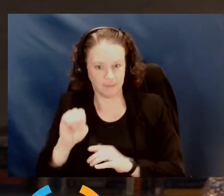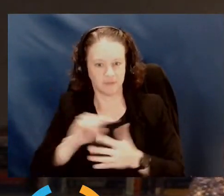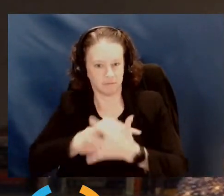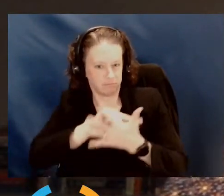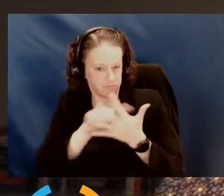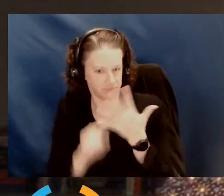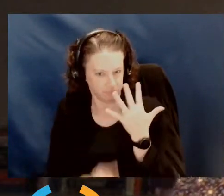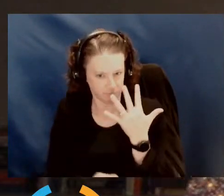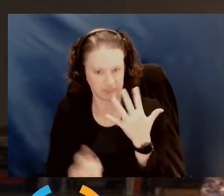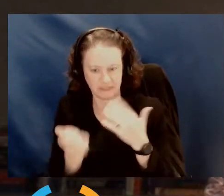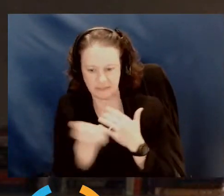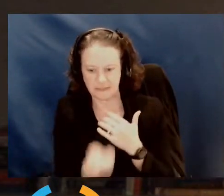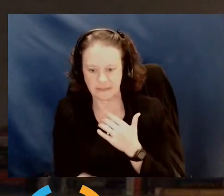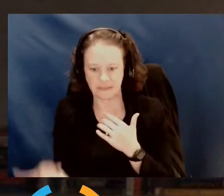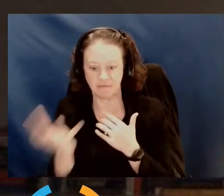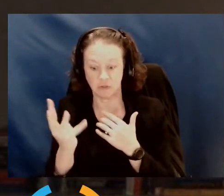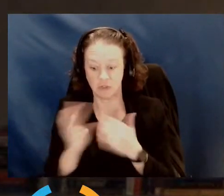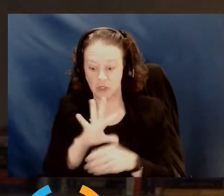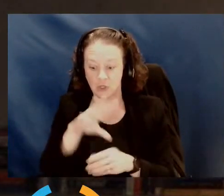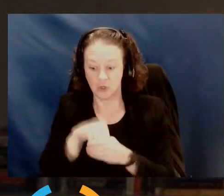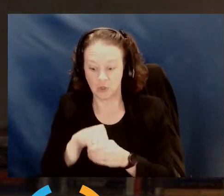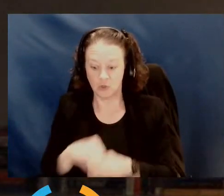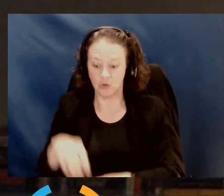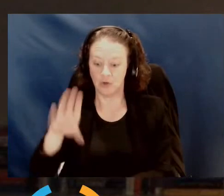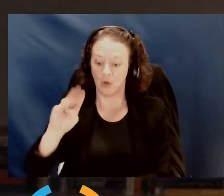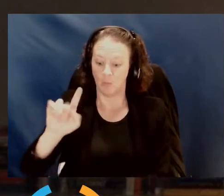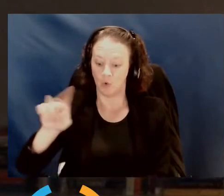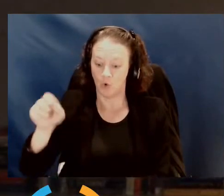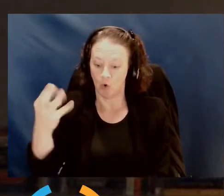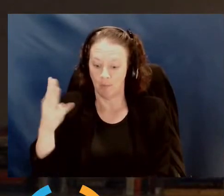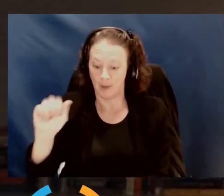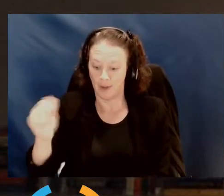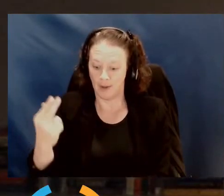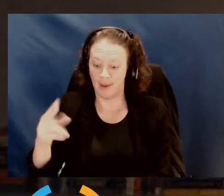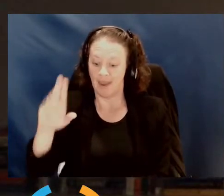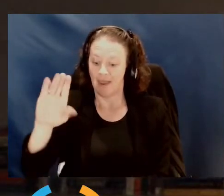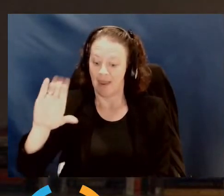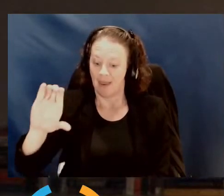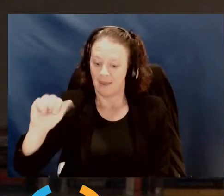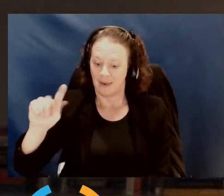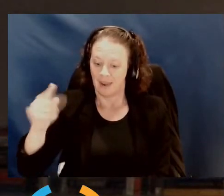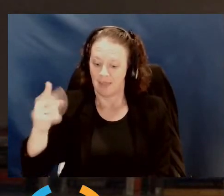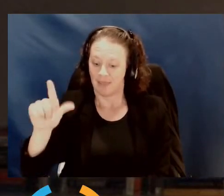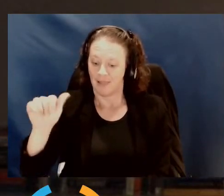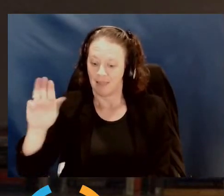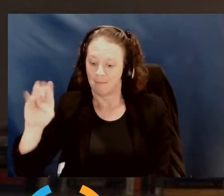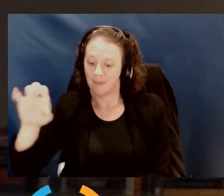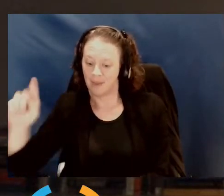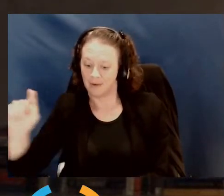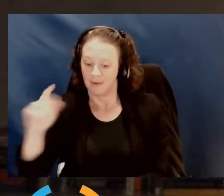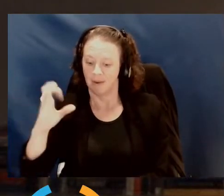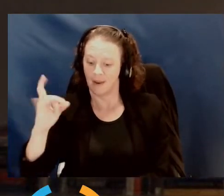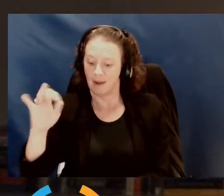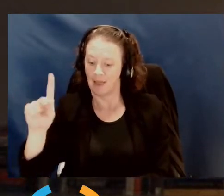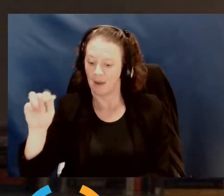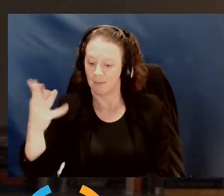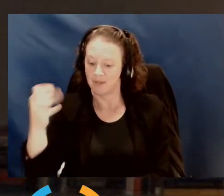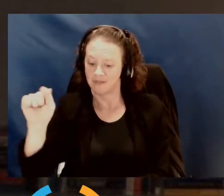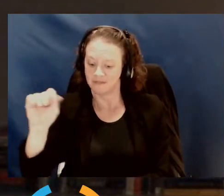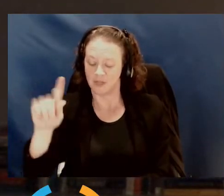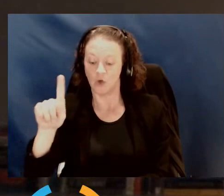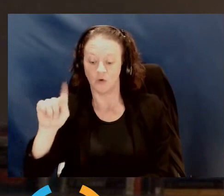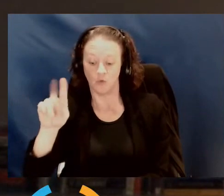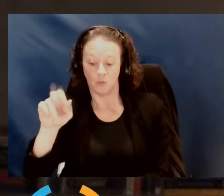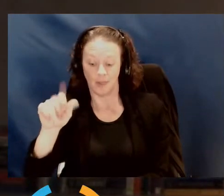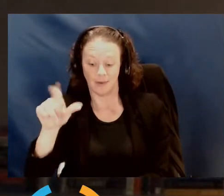the Wasco, Cowlitz, and many other indigenous people who have known the Columbia and Willamette rivers